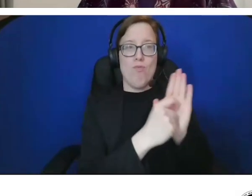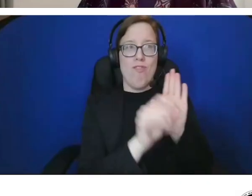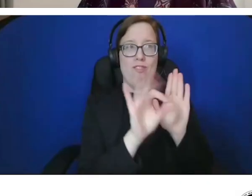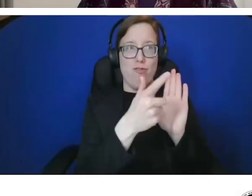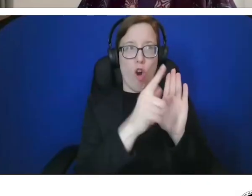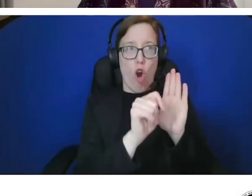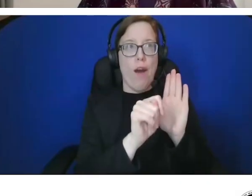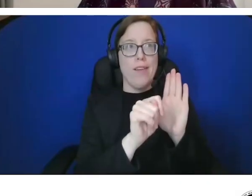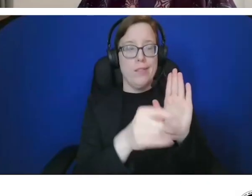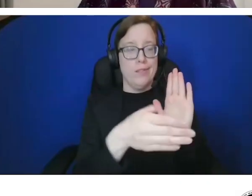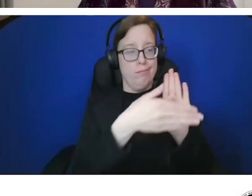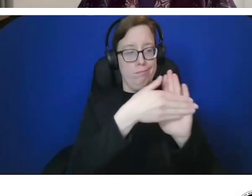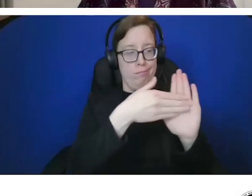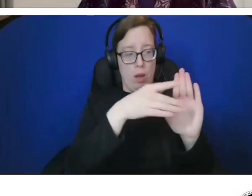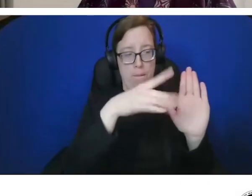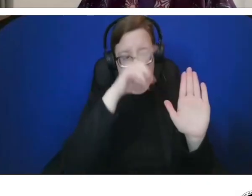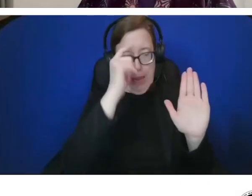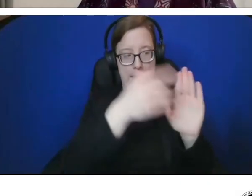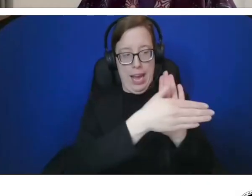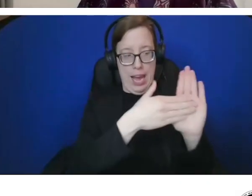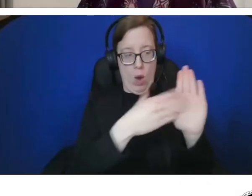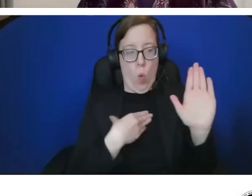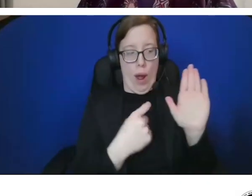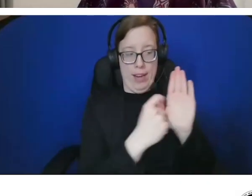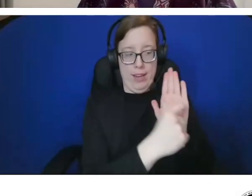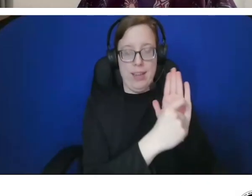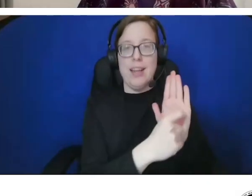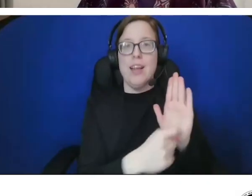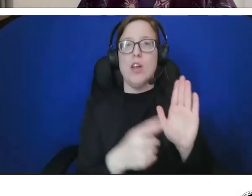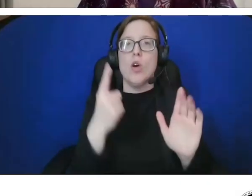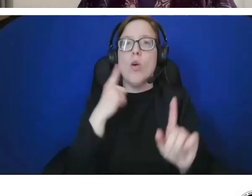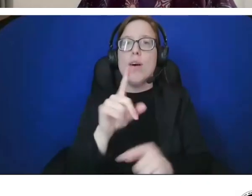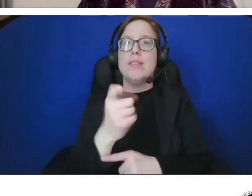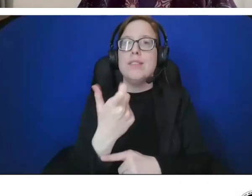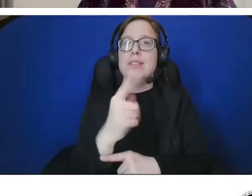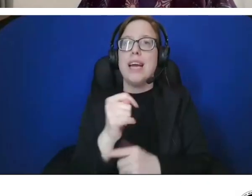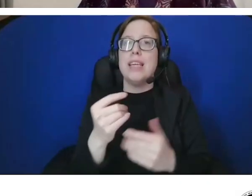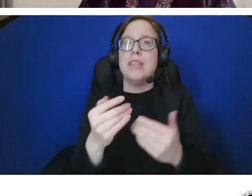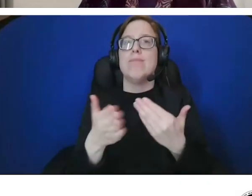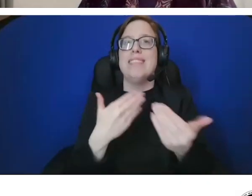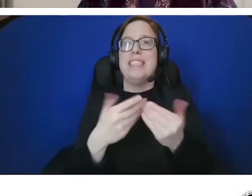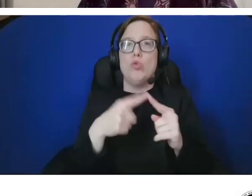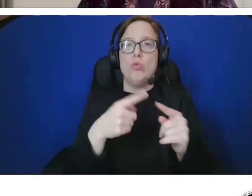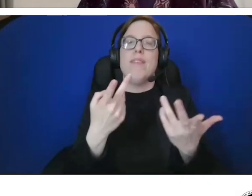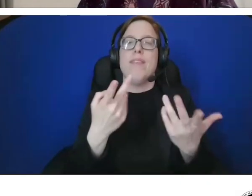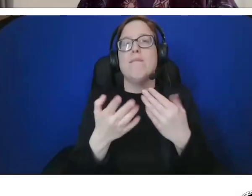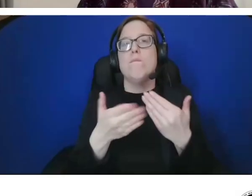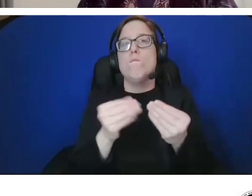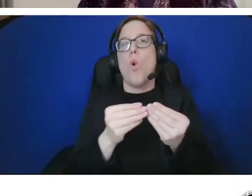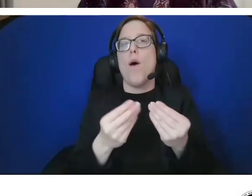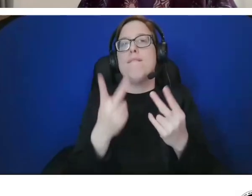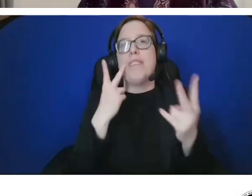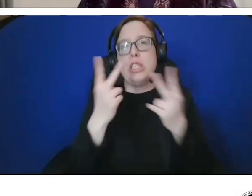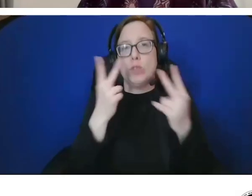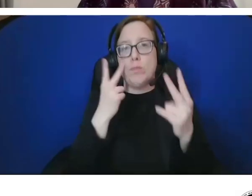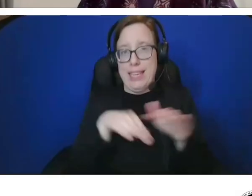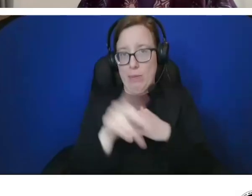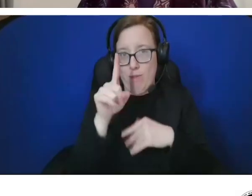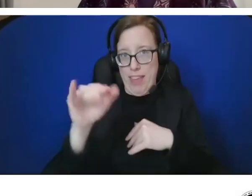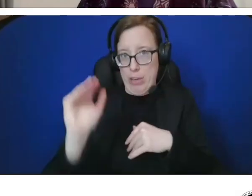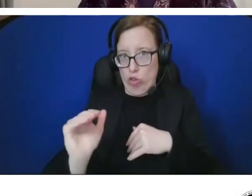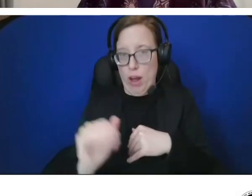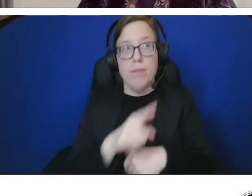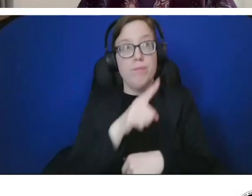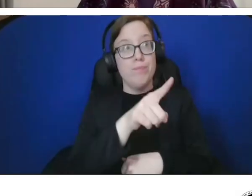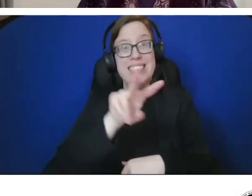a black background. So she was making the text more visually accessible for the child. And so this is